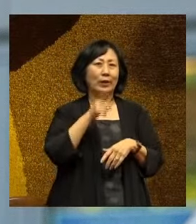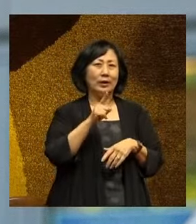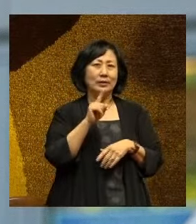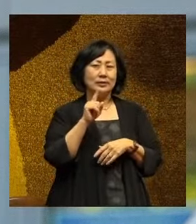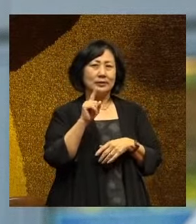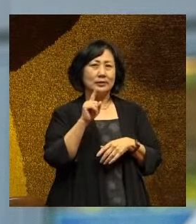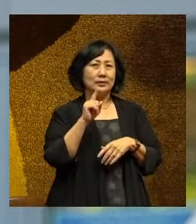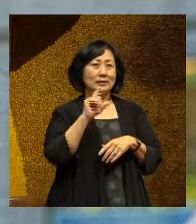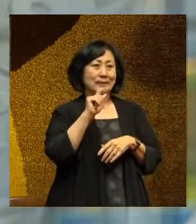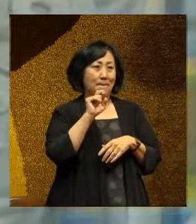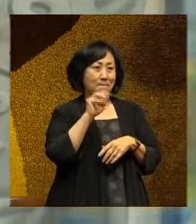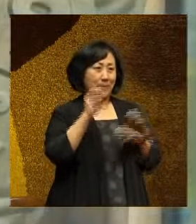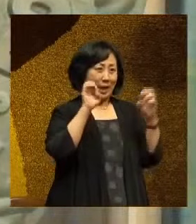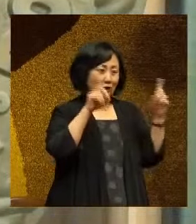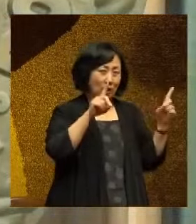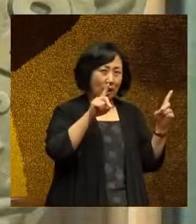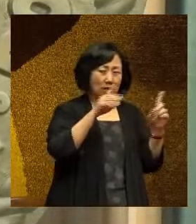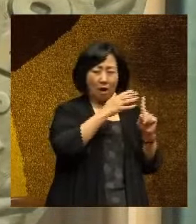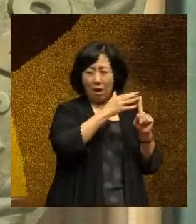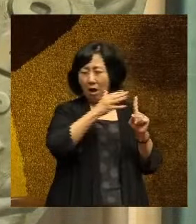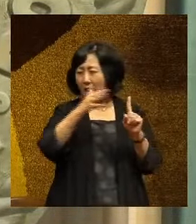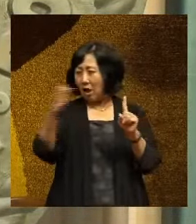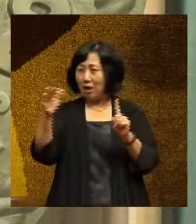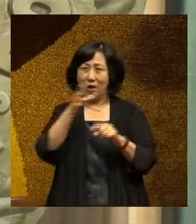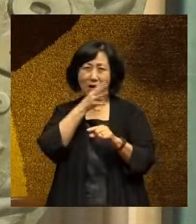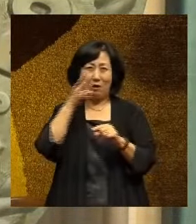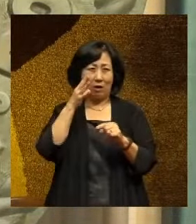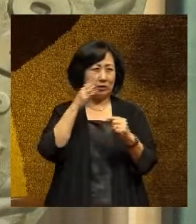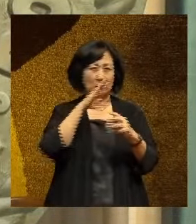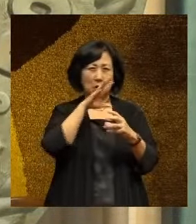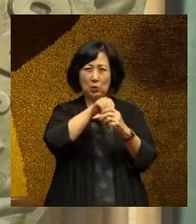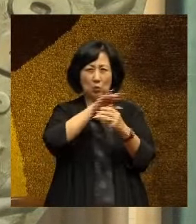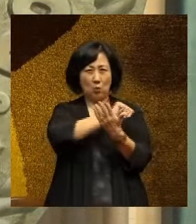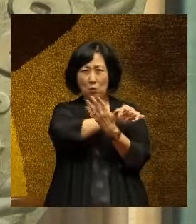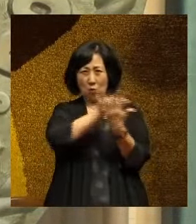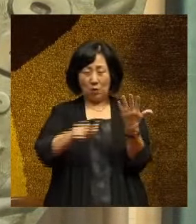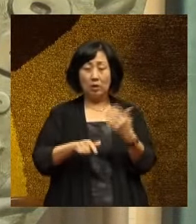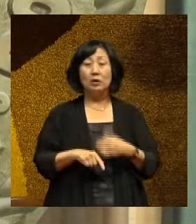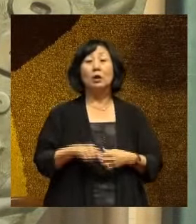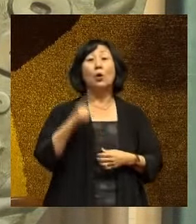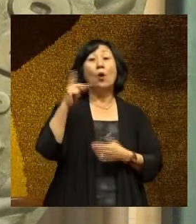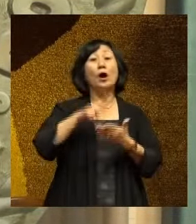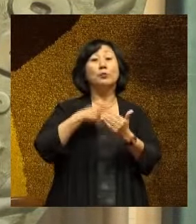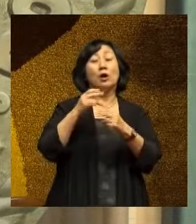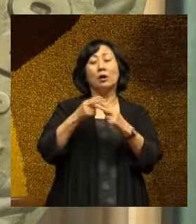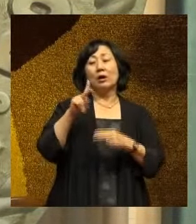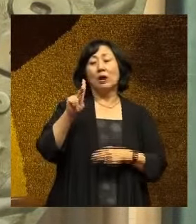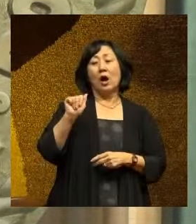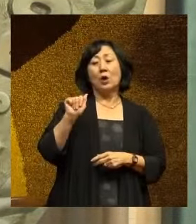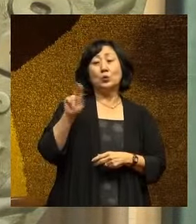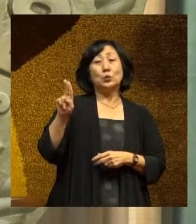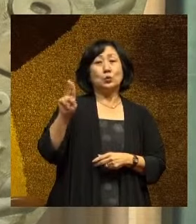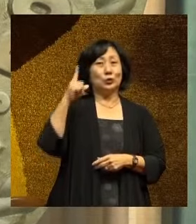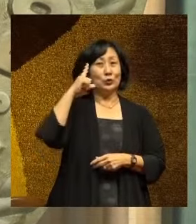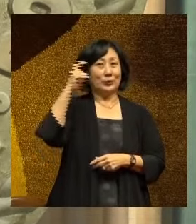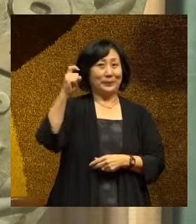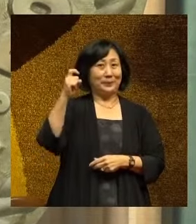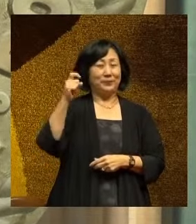to agriculture. One of these projects is Ka'u Dream, a